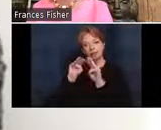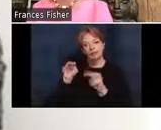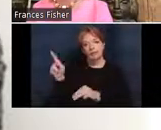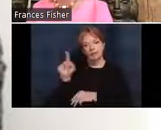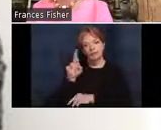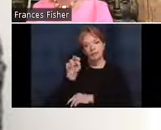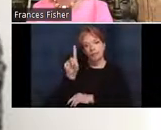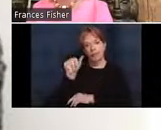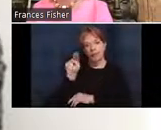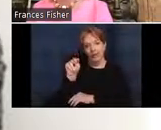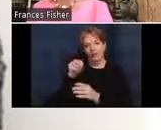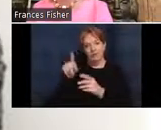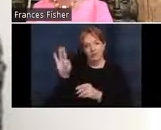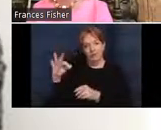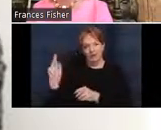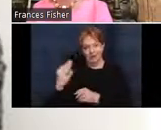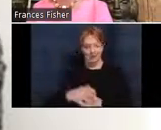can see she definitely had,